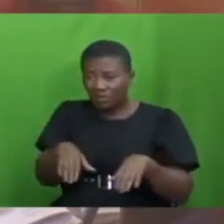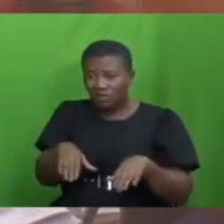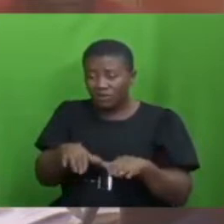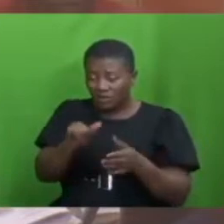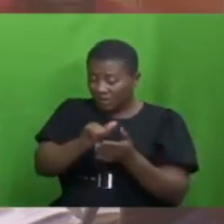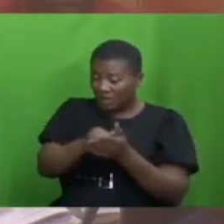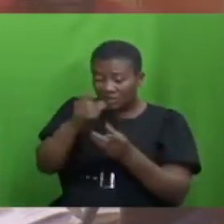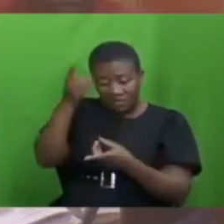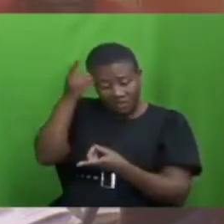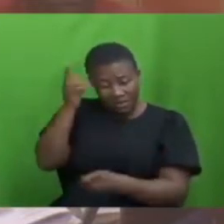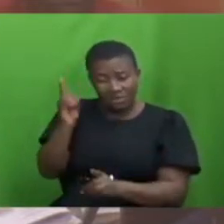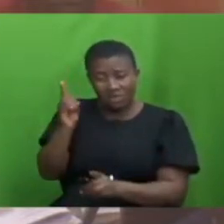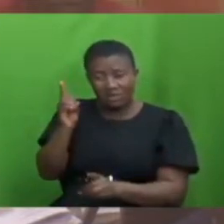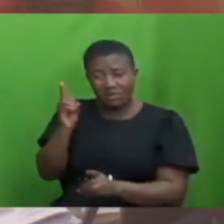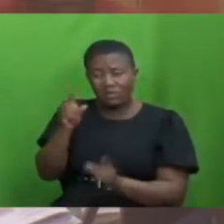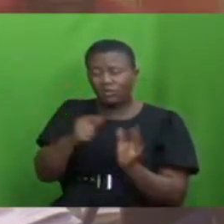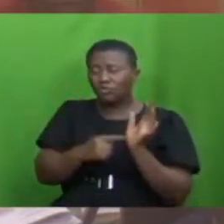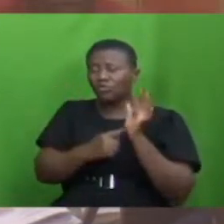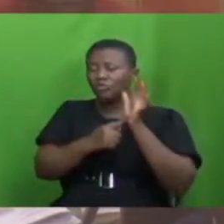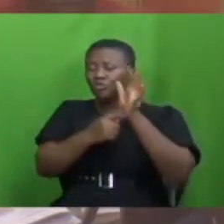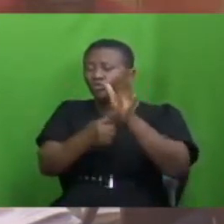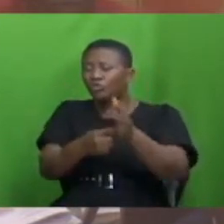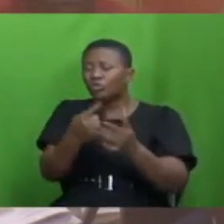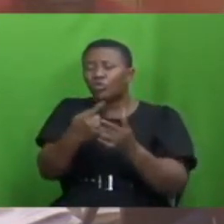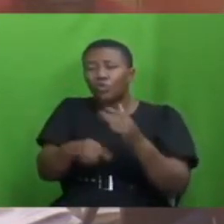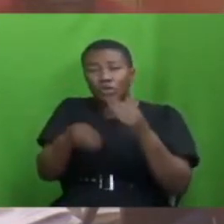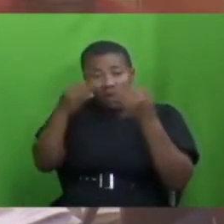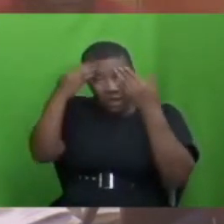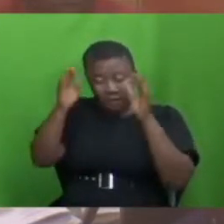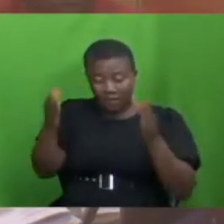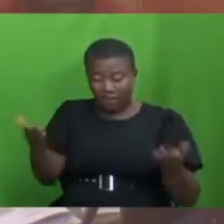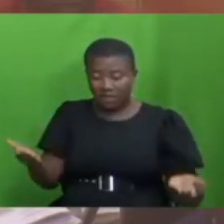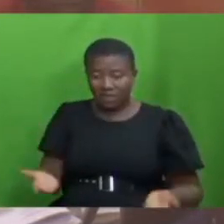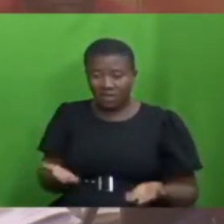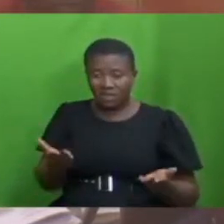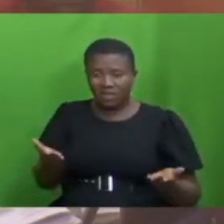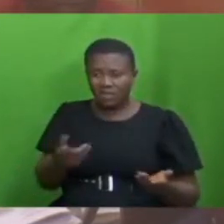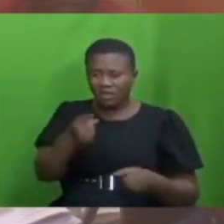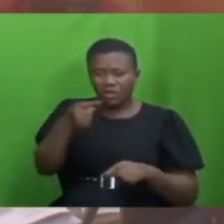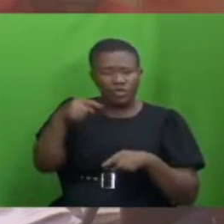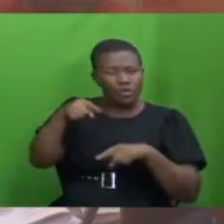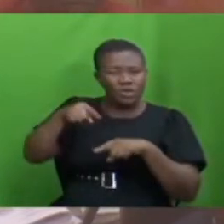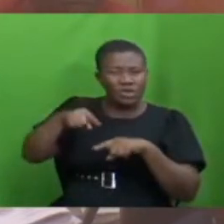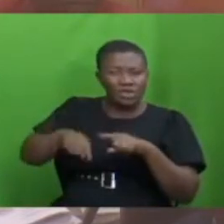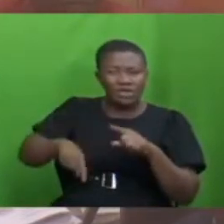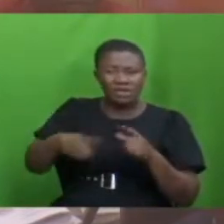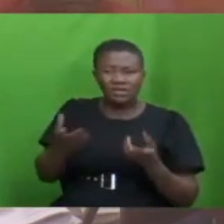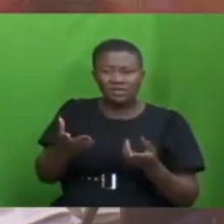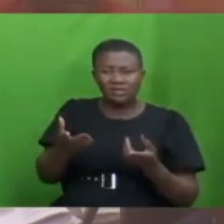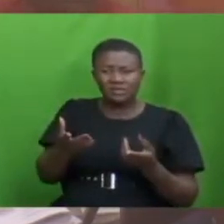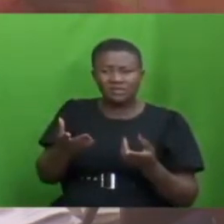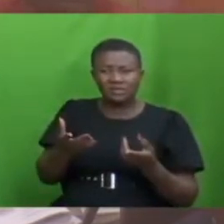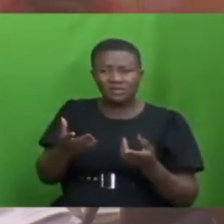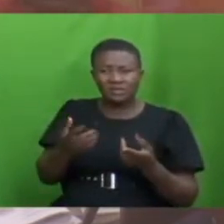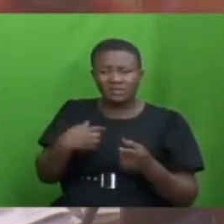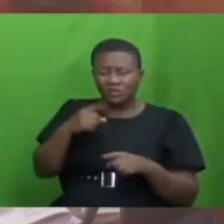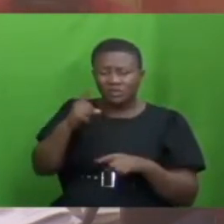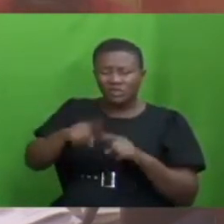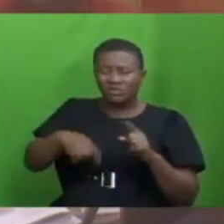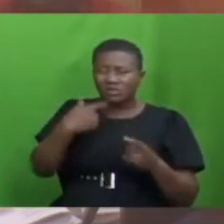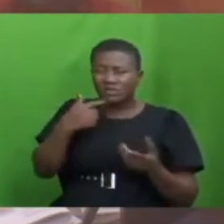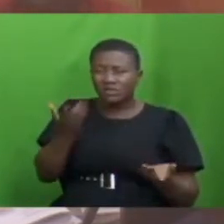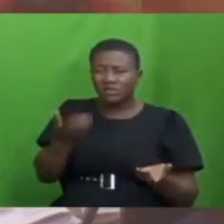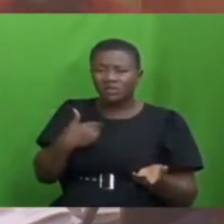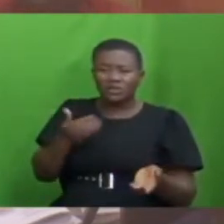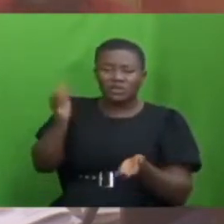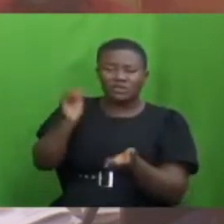decision reflects what happened in this House. You cannot so moto decide that you are